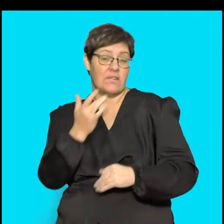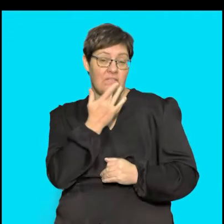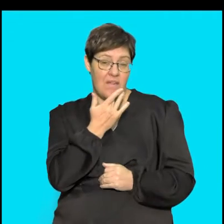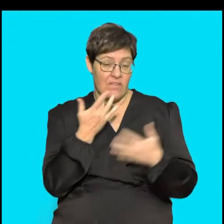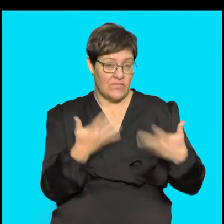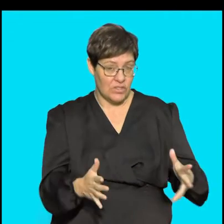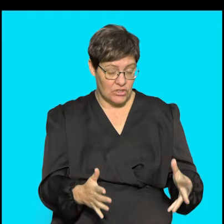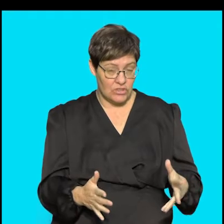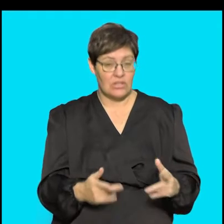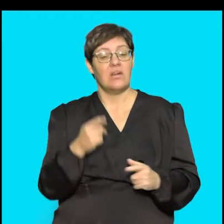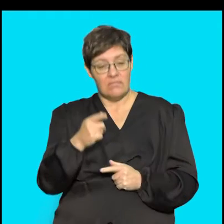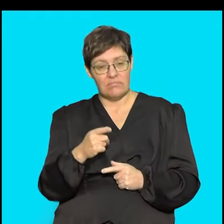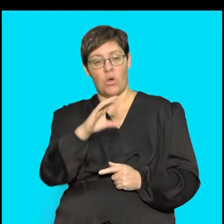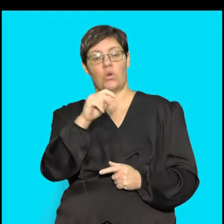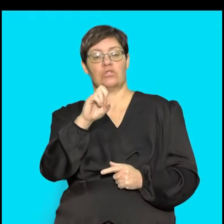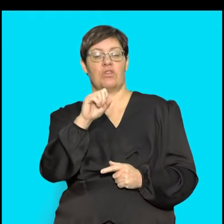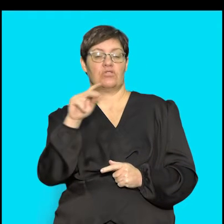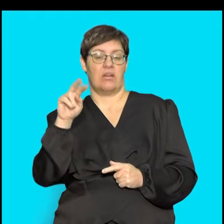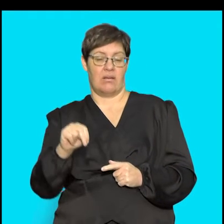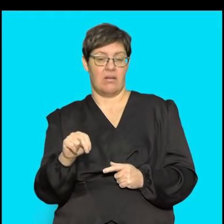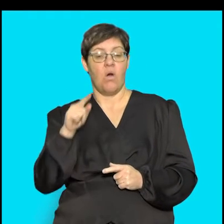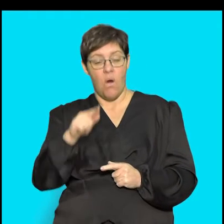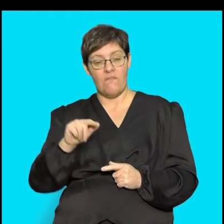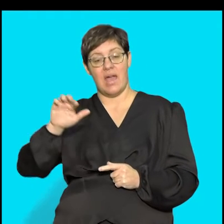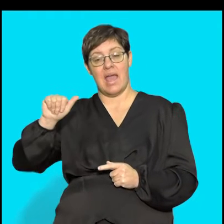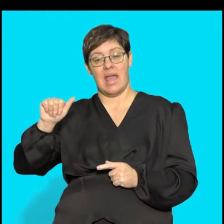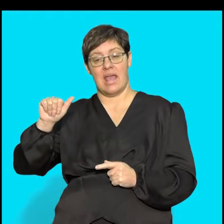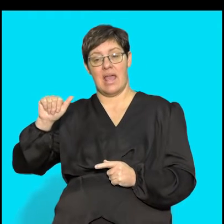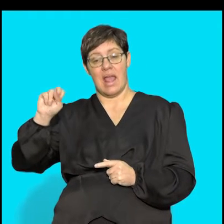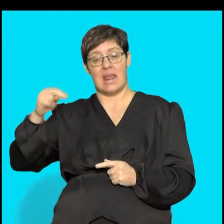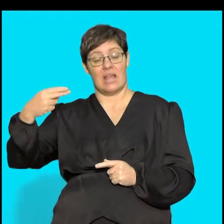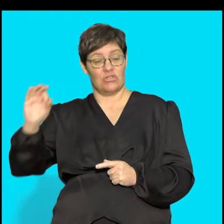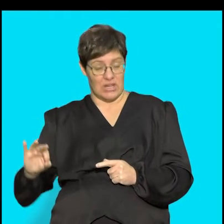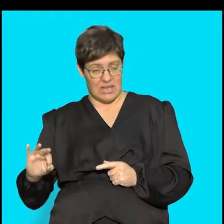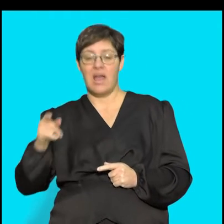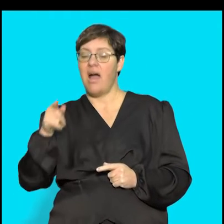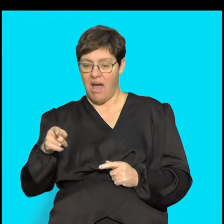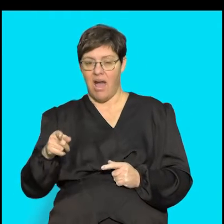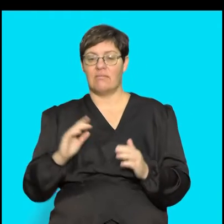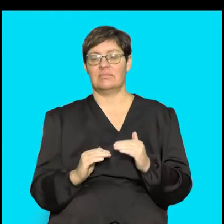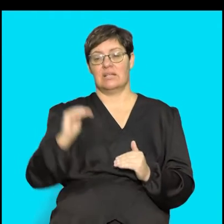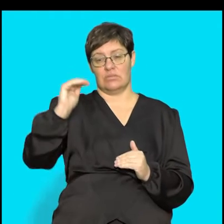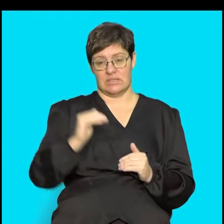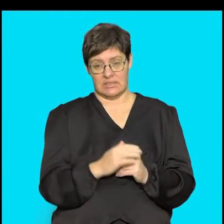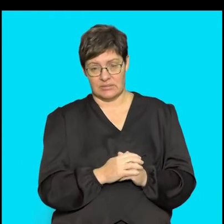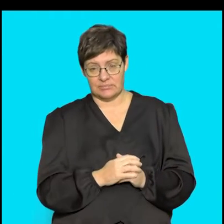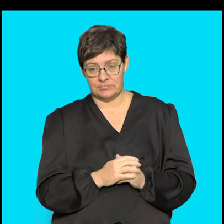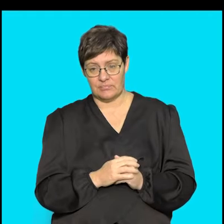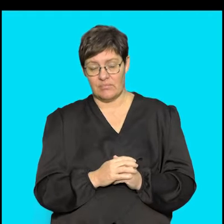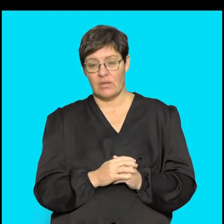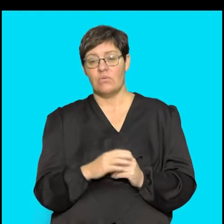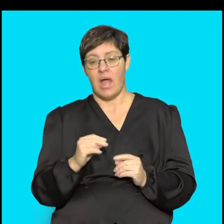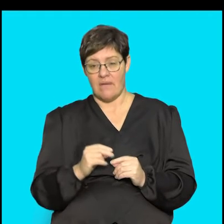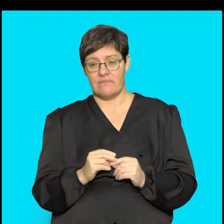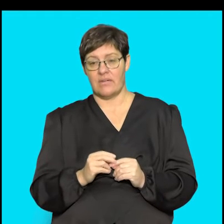forward reaction was favored, the concentration of the ammonia gas was increased. So we have